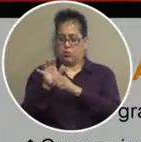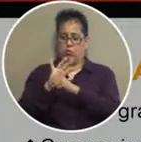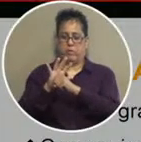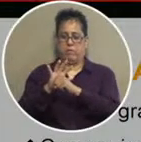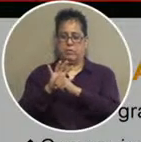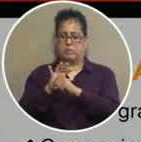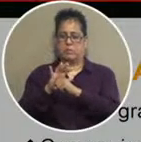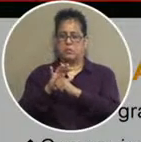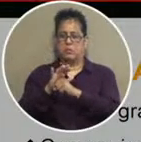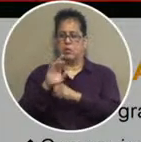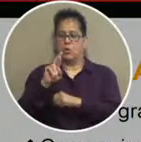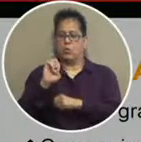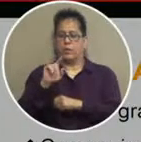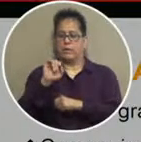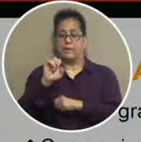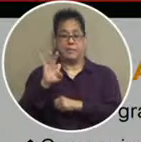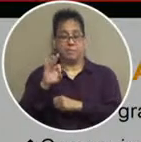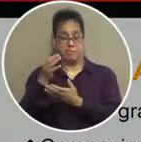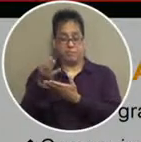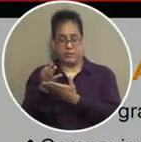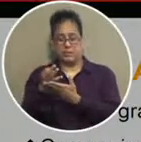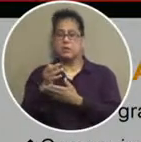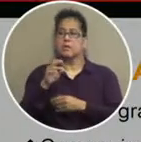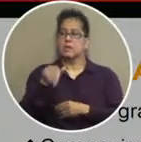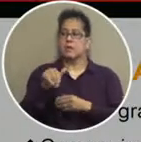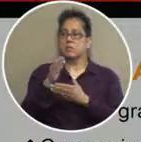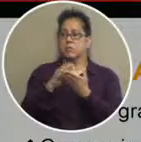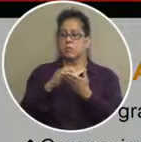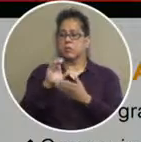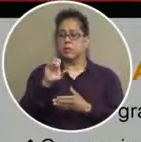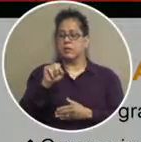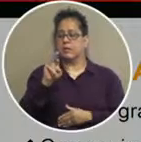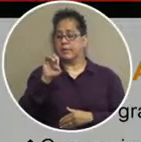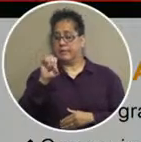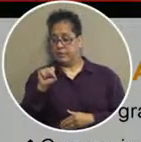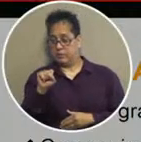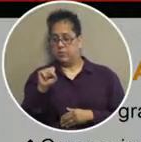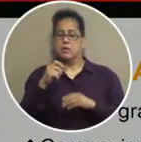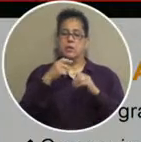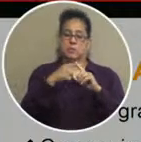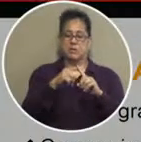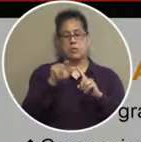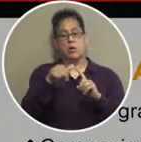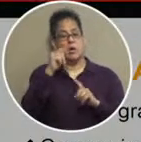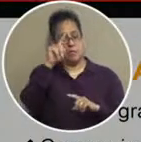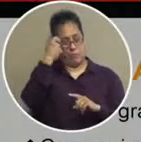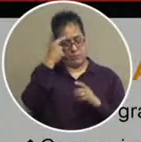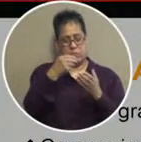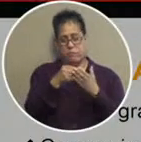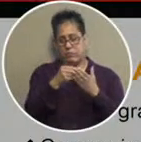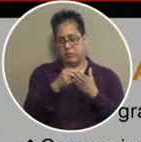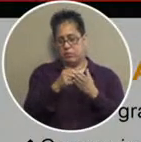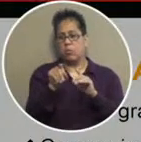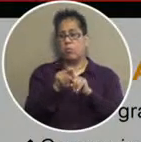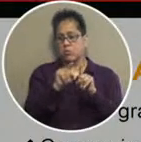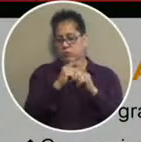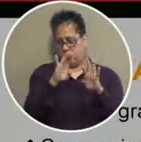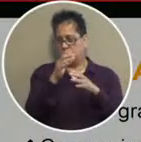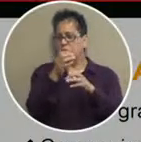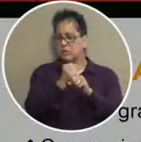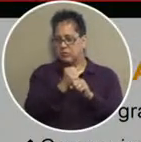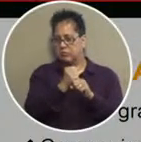in particular, which is awarded as part of the CARES Act. But in addition to that, there's other federal funding that we've received as well, which is going to be beneficial